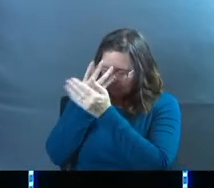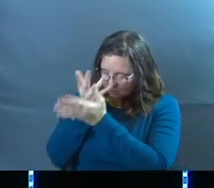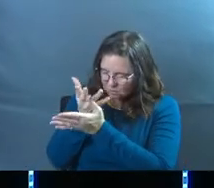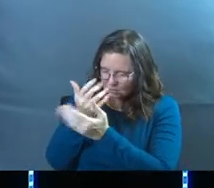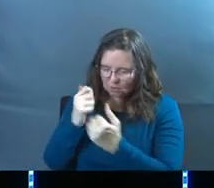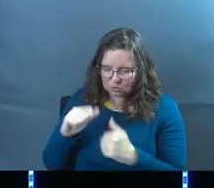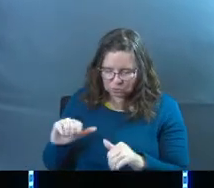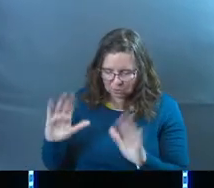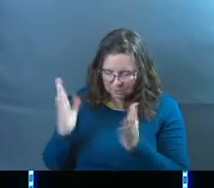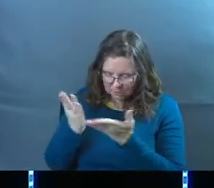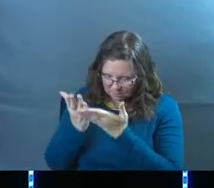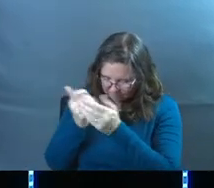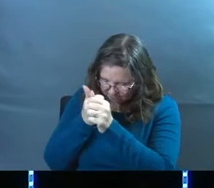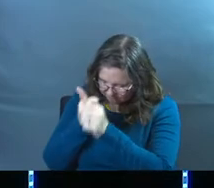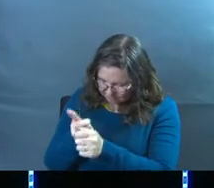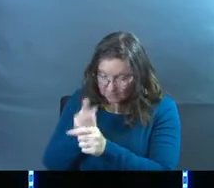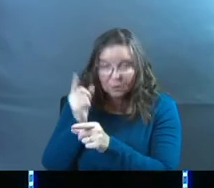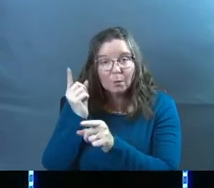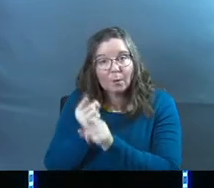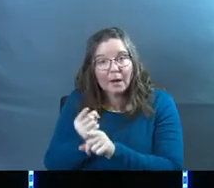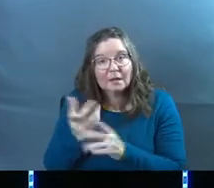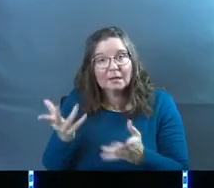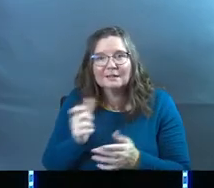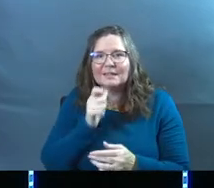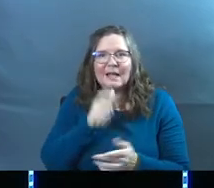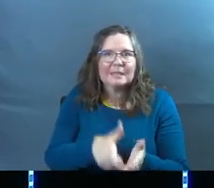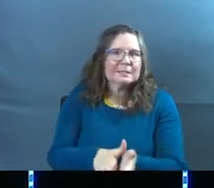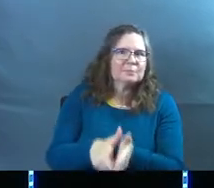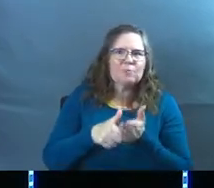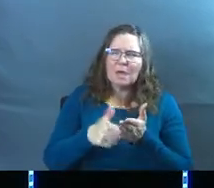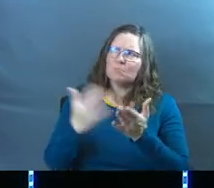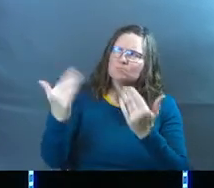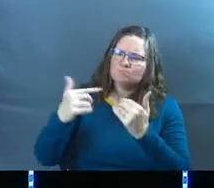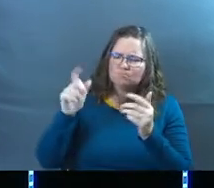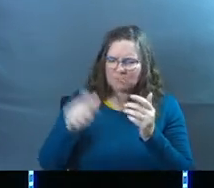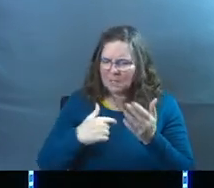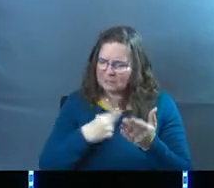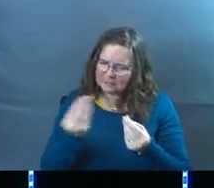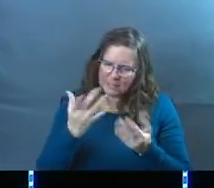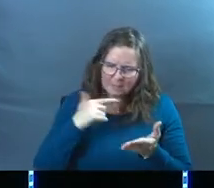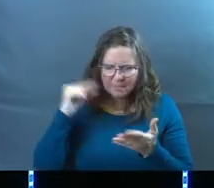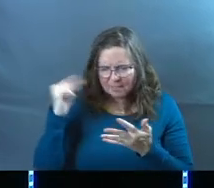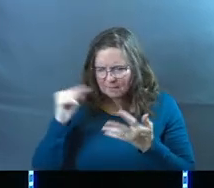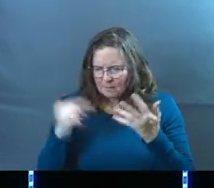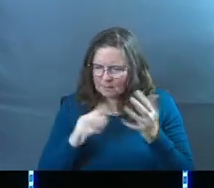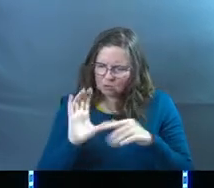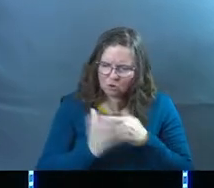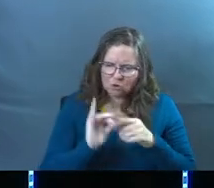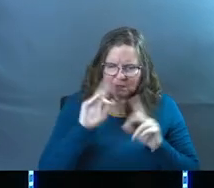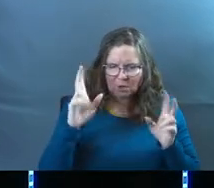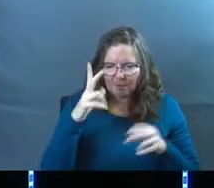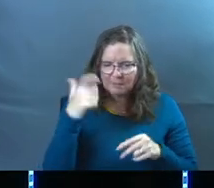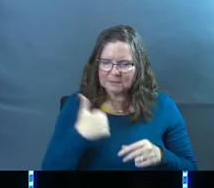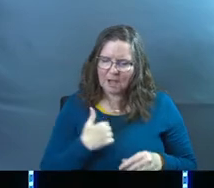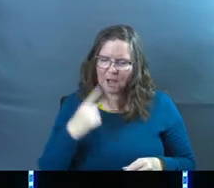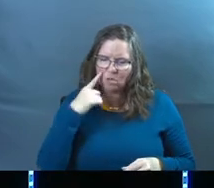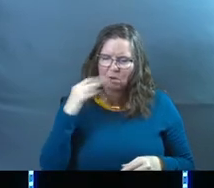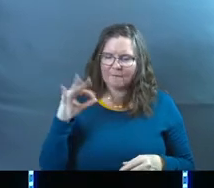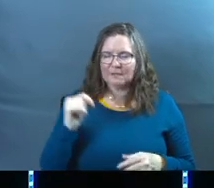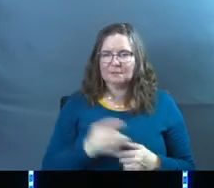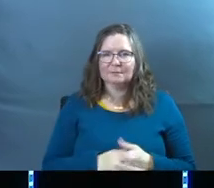us surrendering, right? Not demanding that the scripture must speak to this cultural issue because I thought